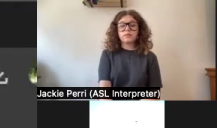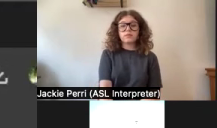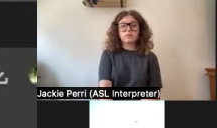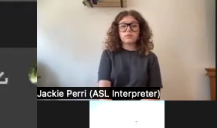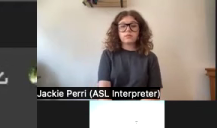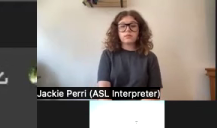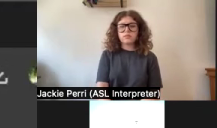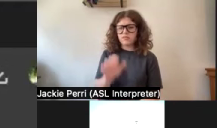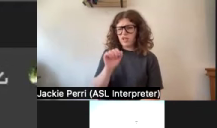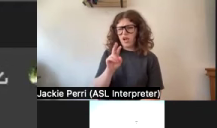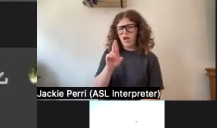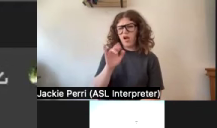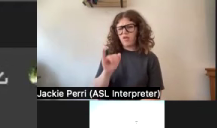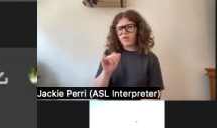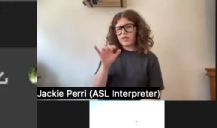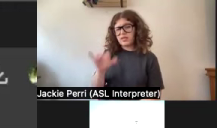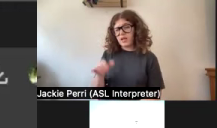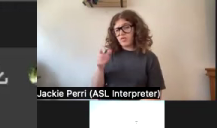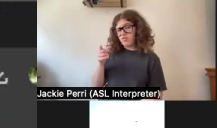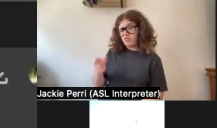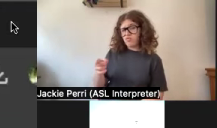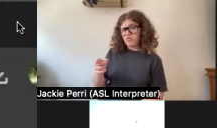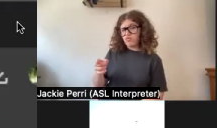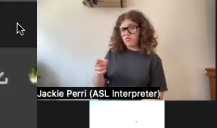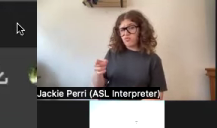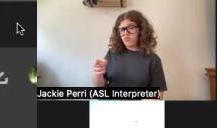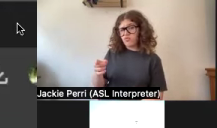Audi, I think this one's yours.